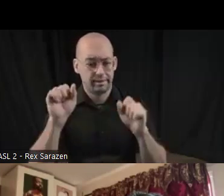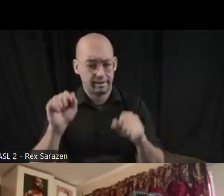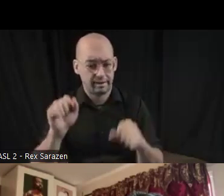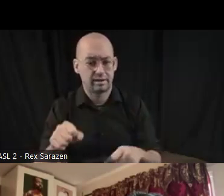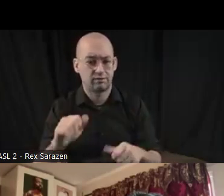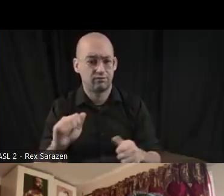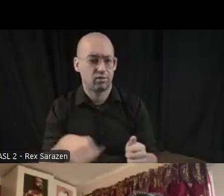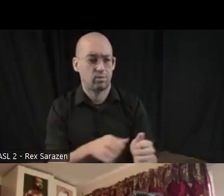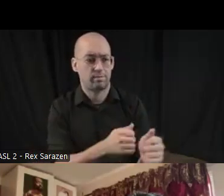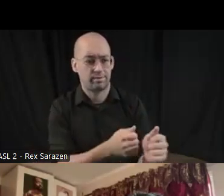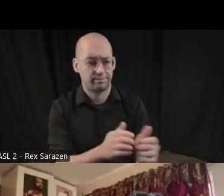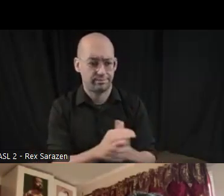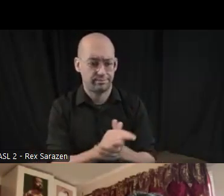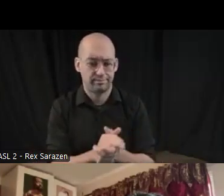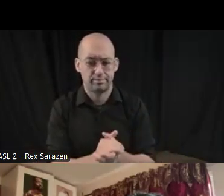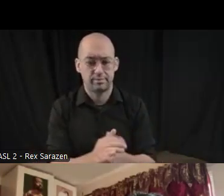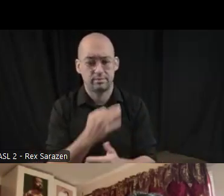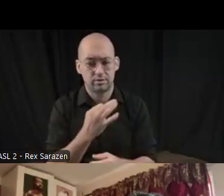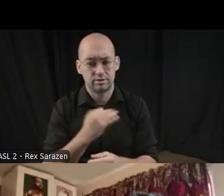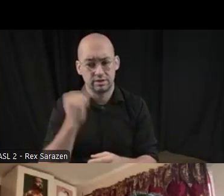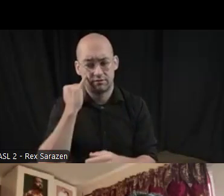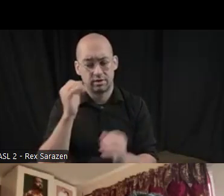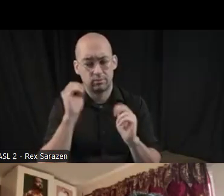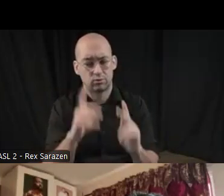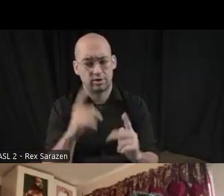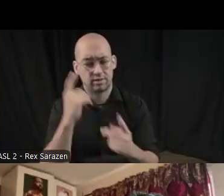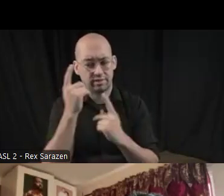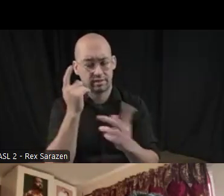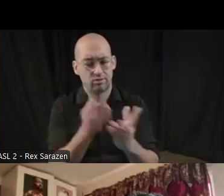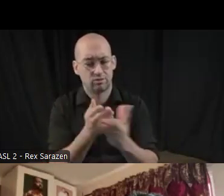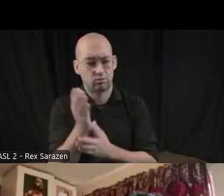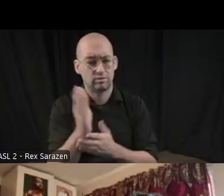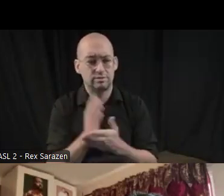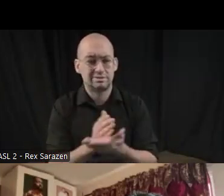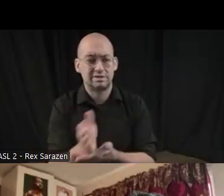I wonder too if this is an opportunity to think through like some of the learnings from COVID,